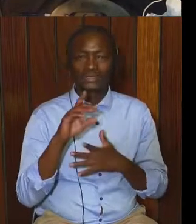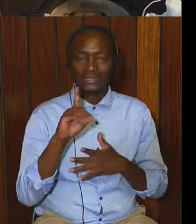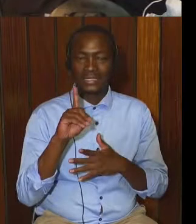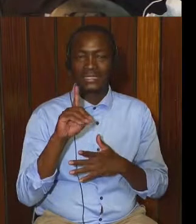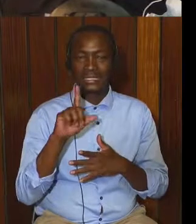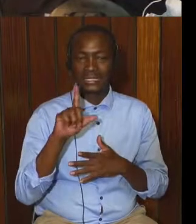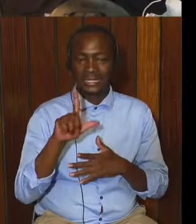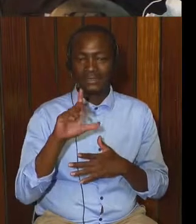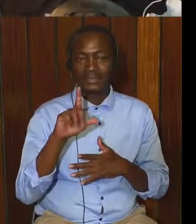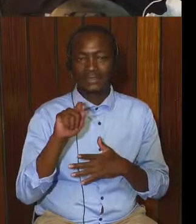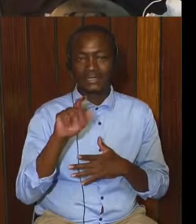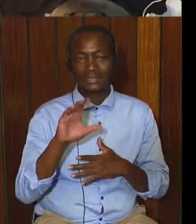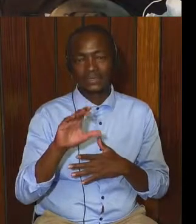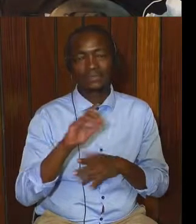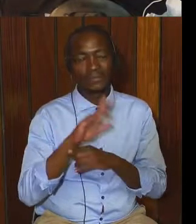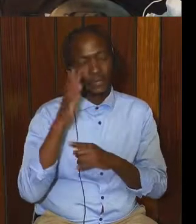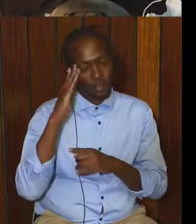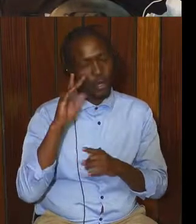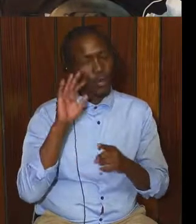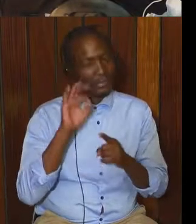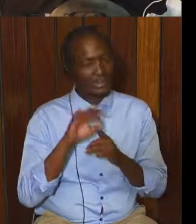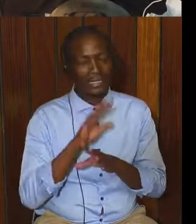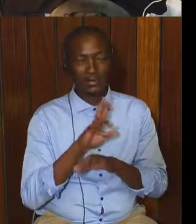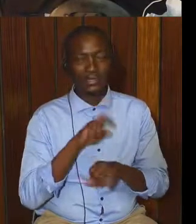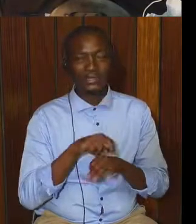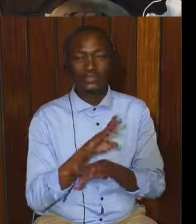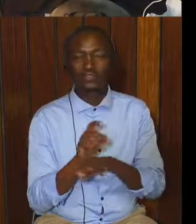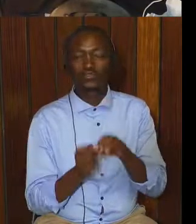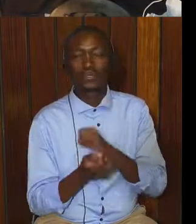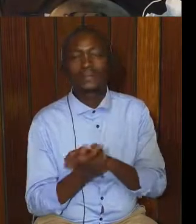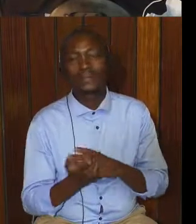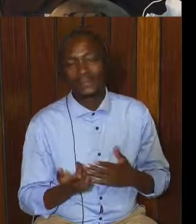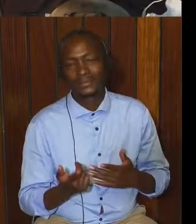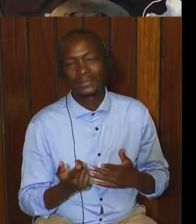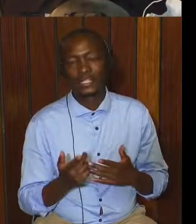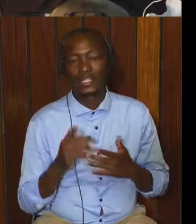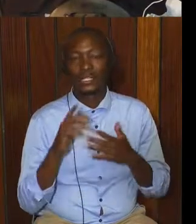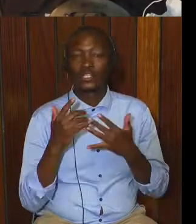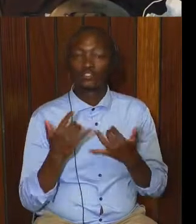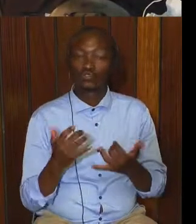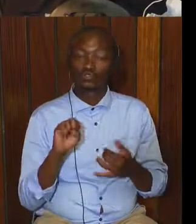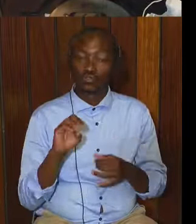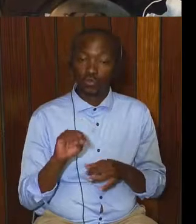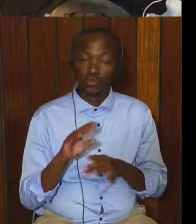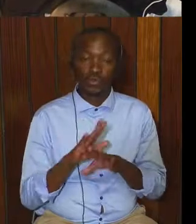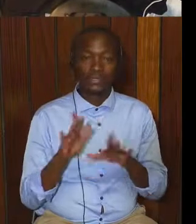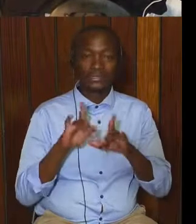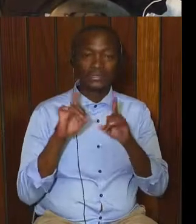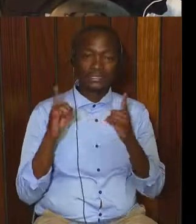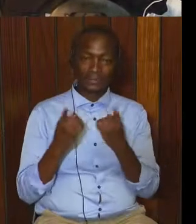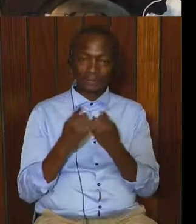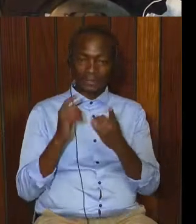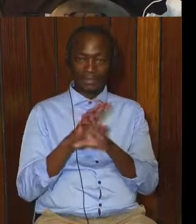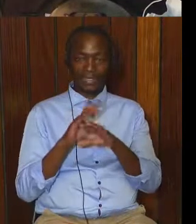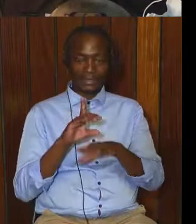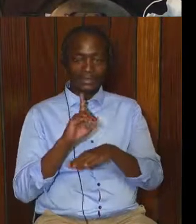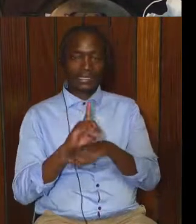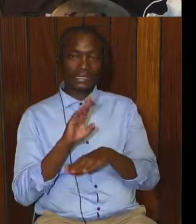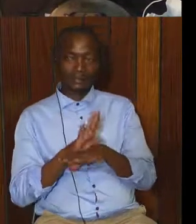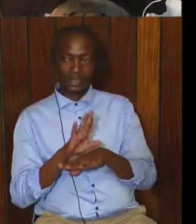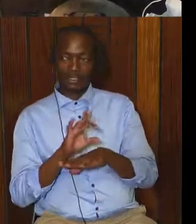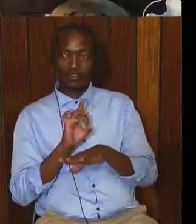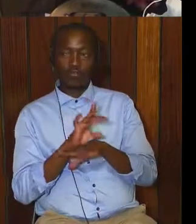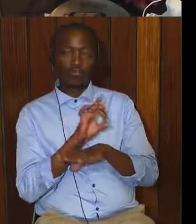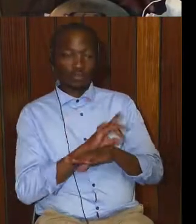DLTC. We know exactly what needs to happen. So the department has the database of